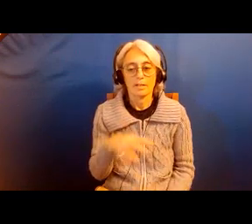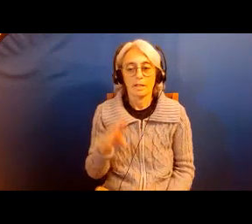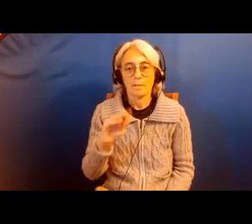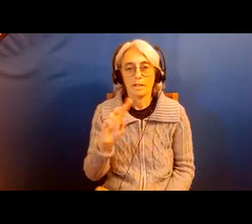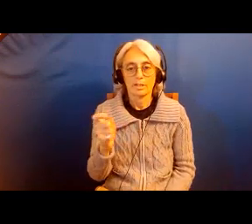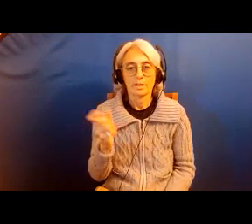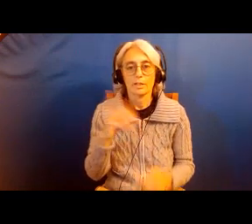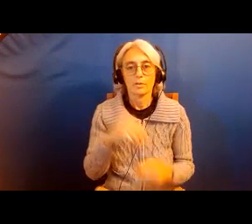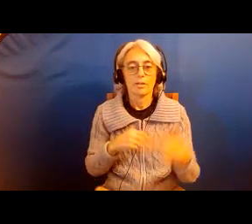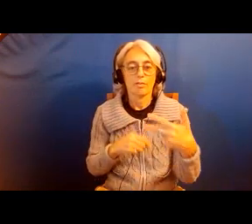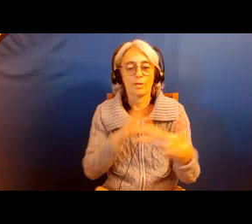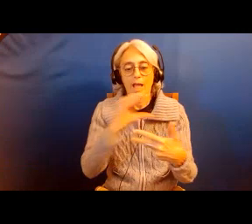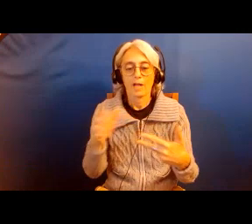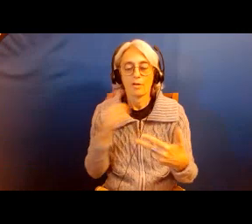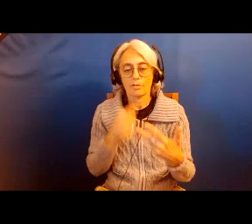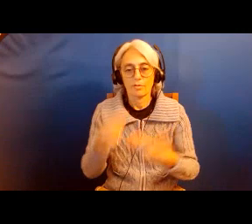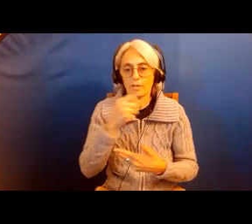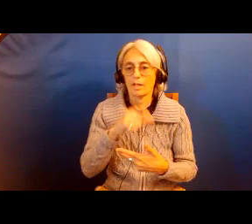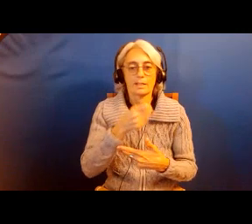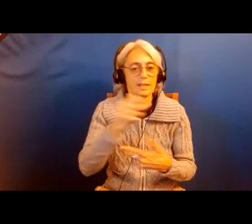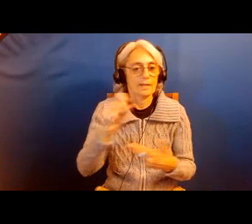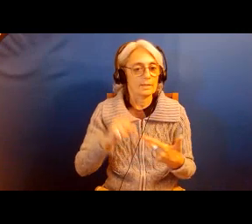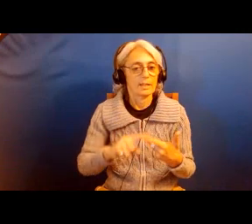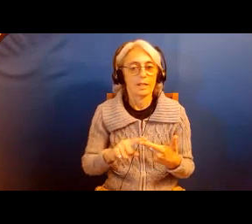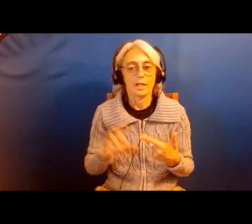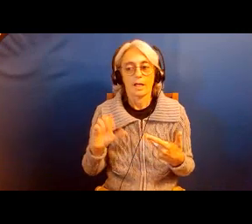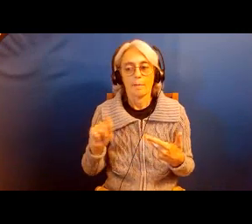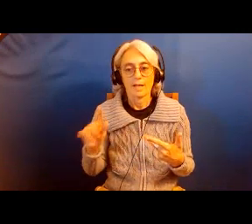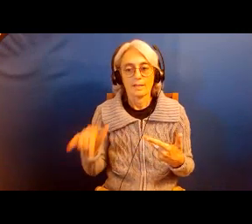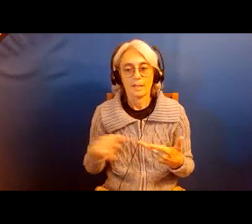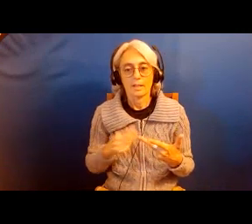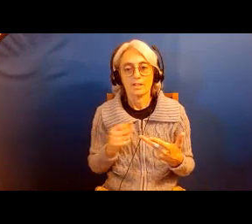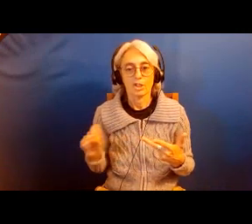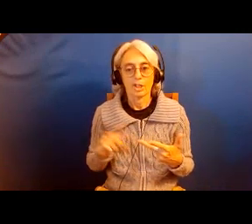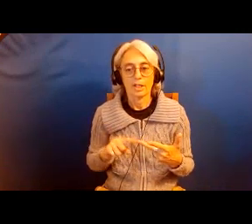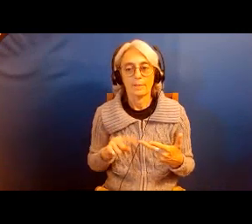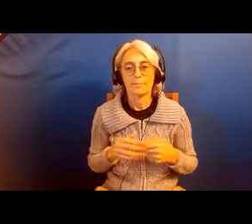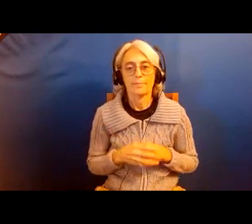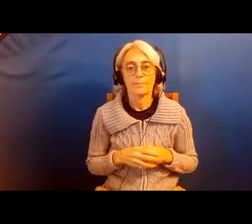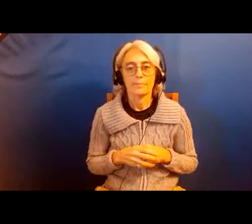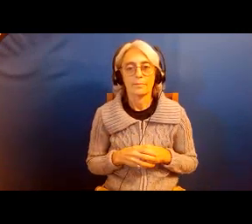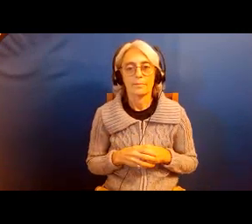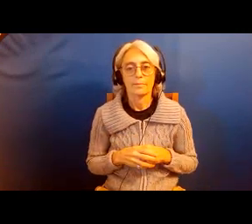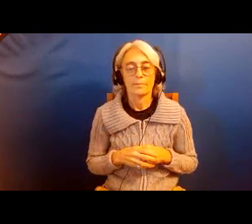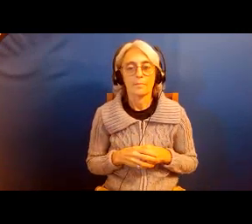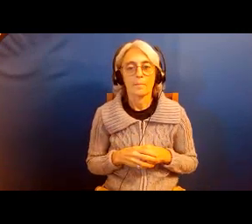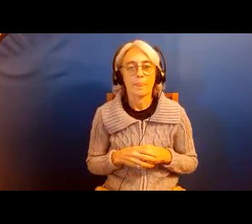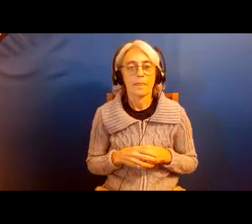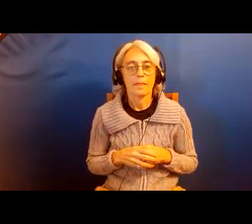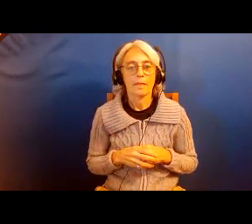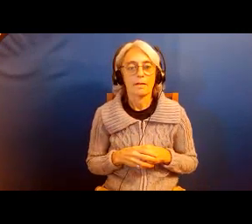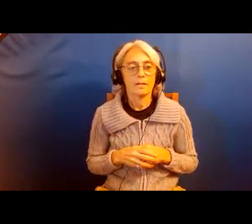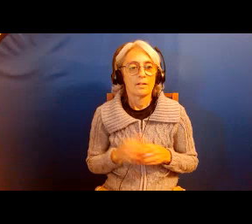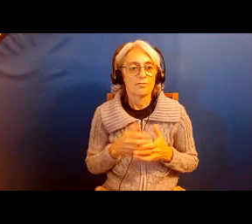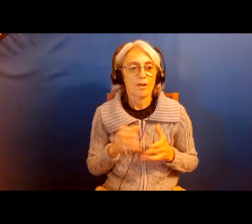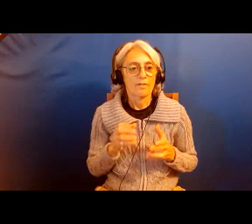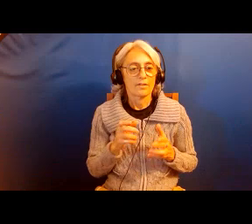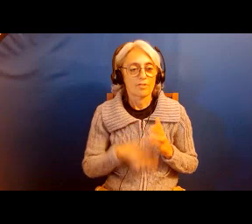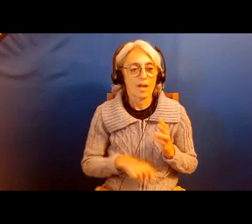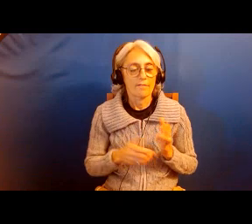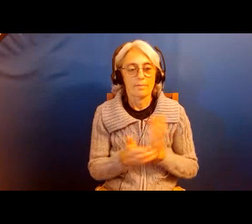ranking categories: safety, capacity, and security. This draft amendment includes renaming the ranking